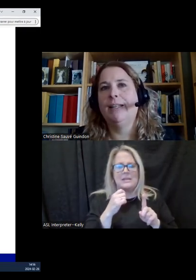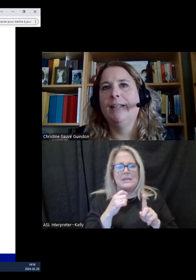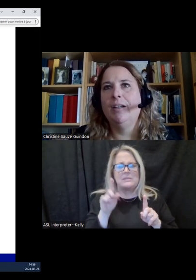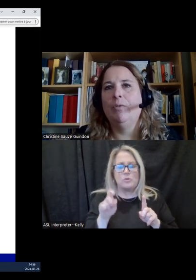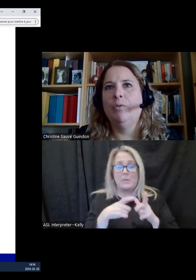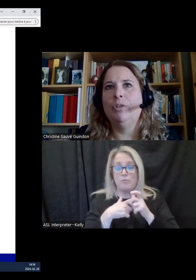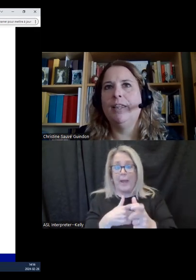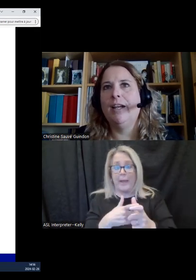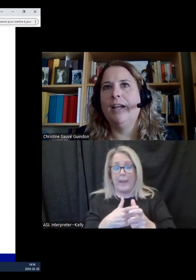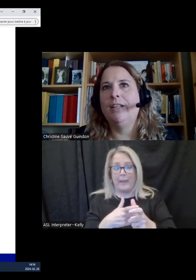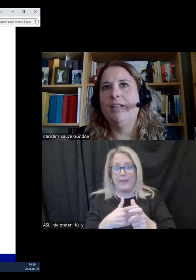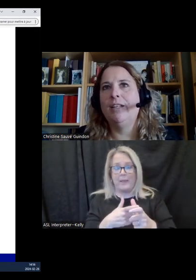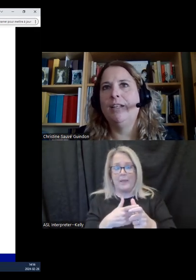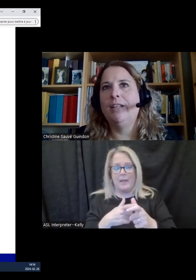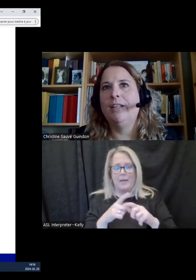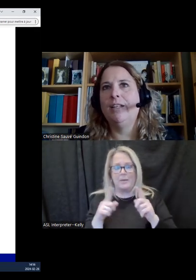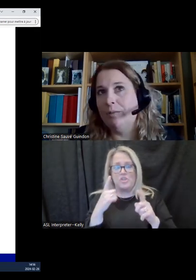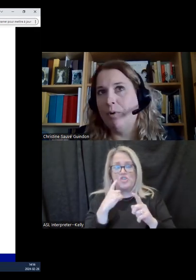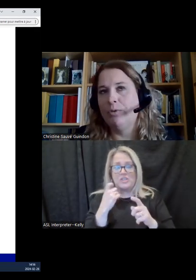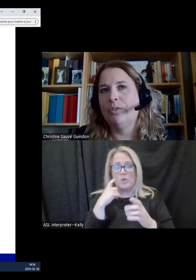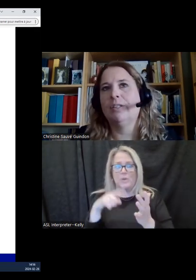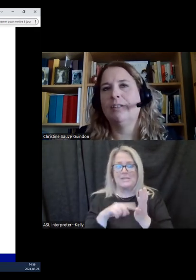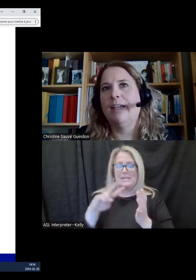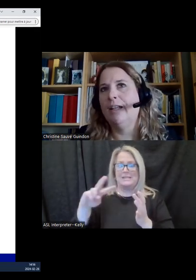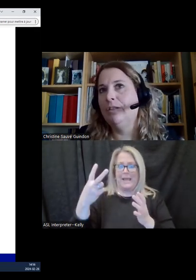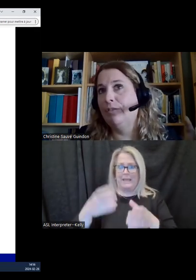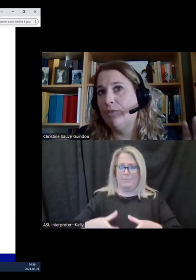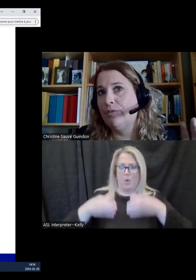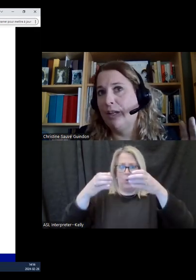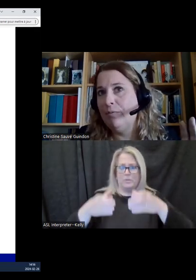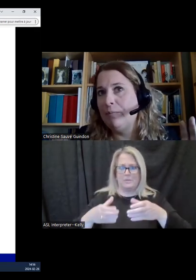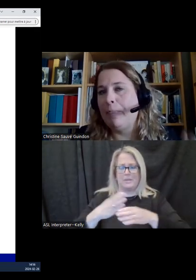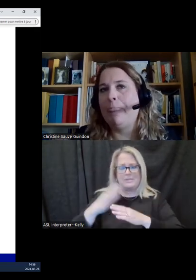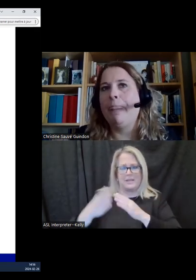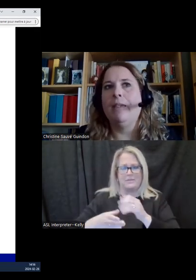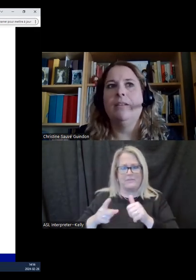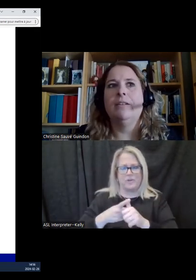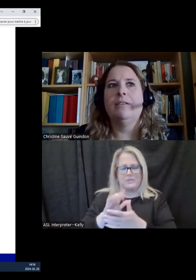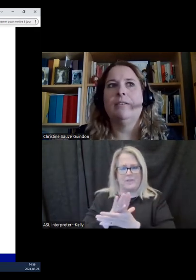running. Oh, look at that. He just noticed a second post. End of the first video.